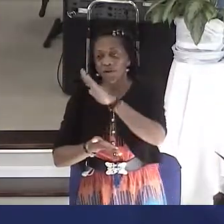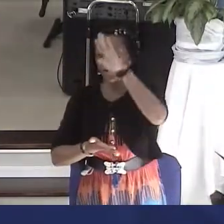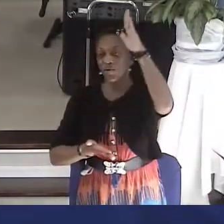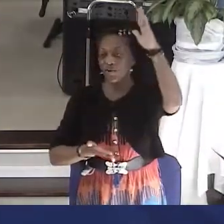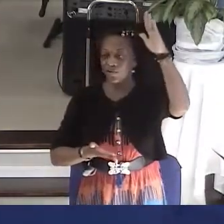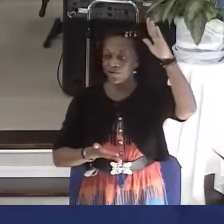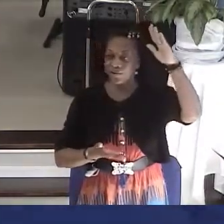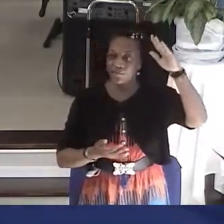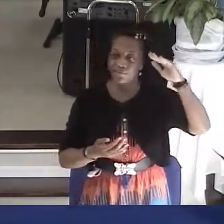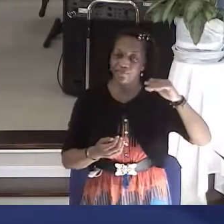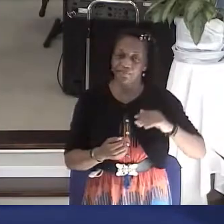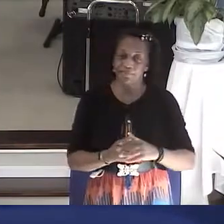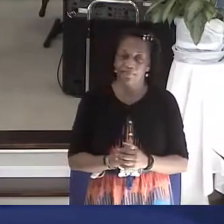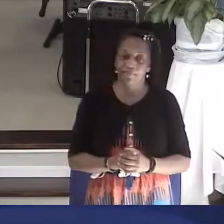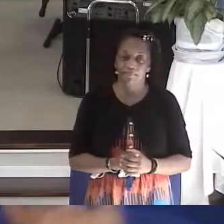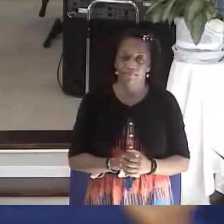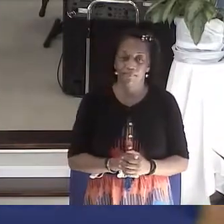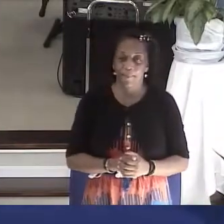Oh God.